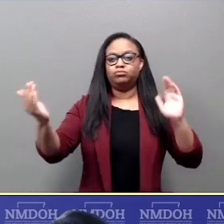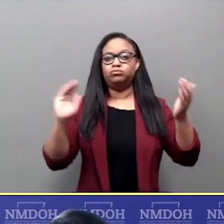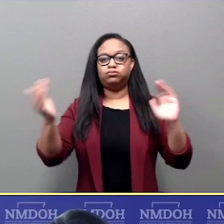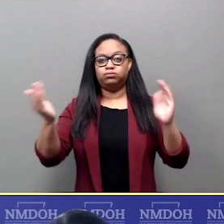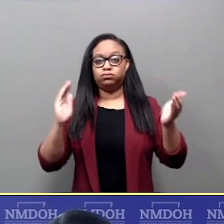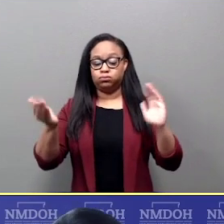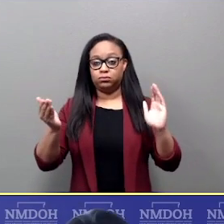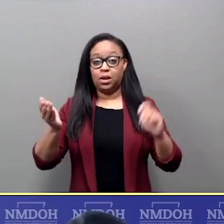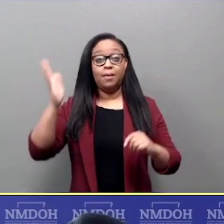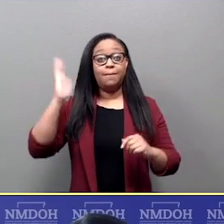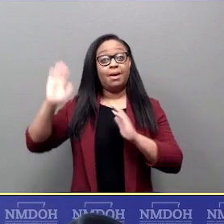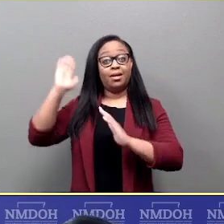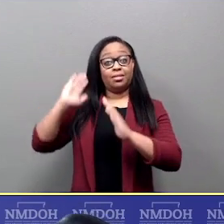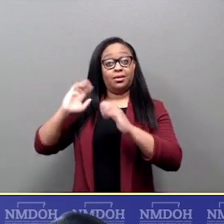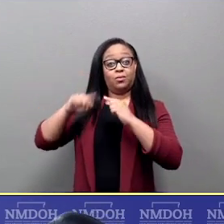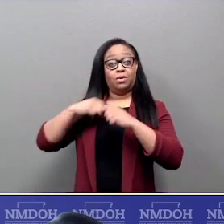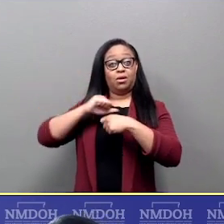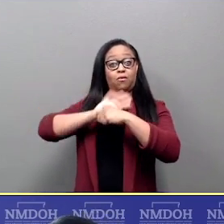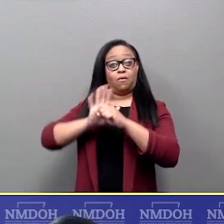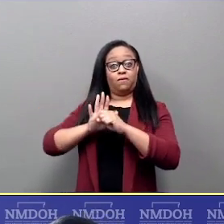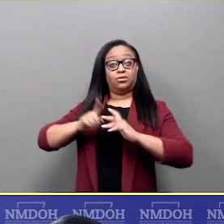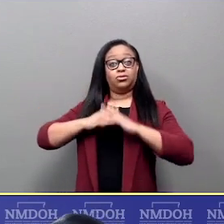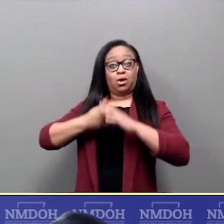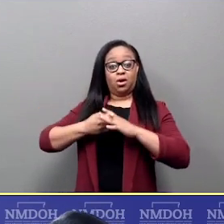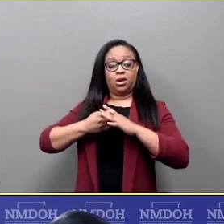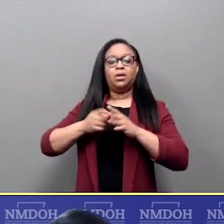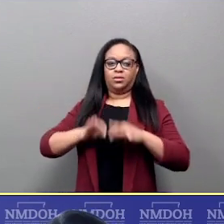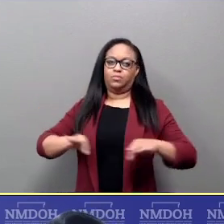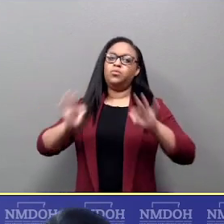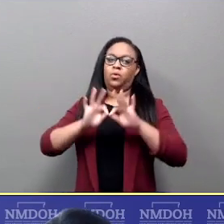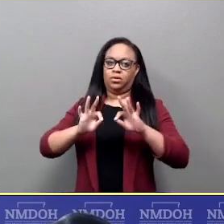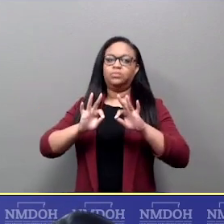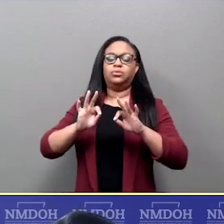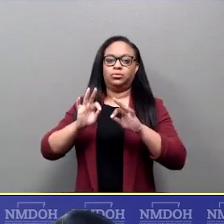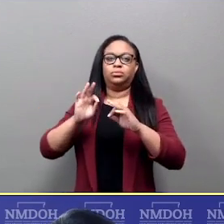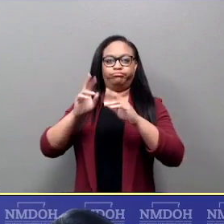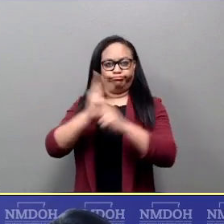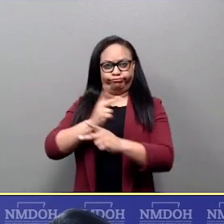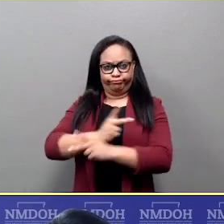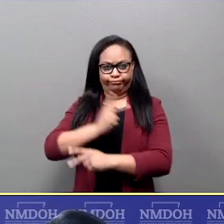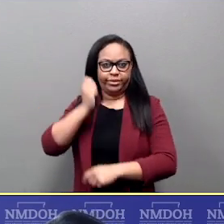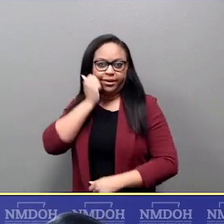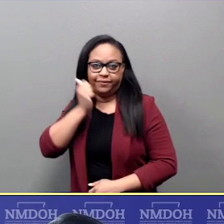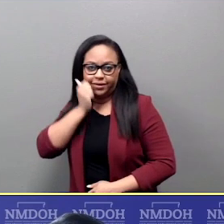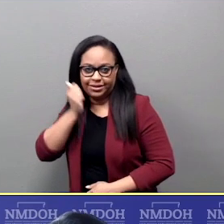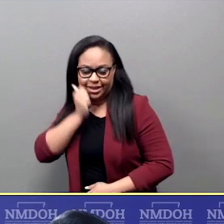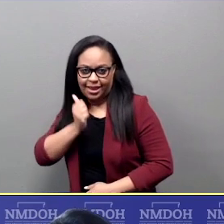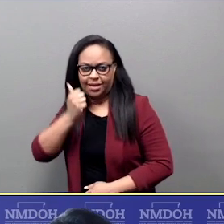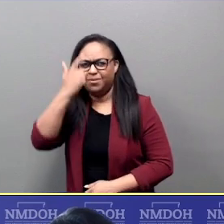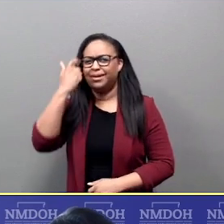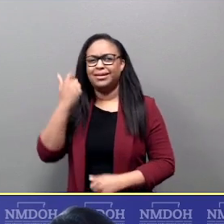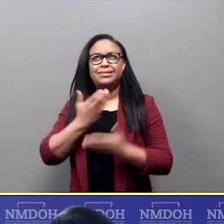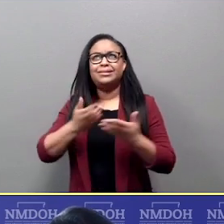reporting because day-to-day changes in case counts were important during those initial phases. But if we now